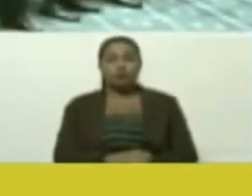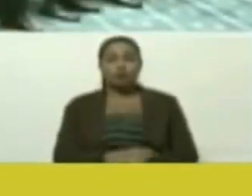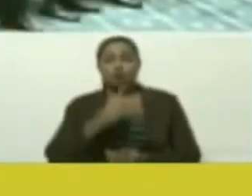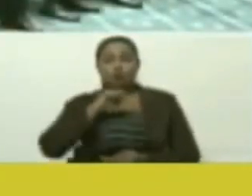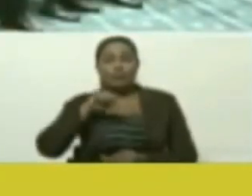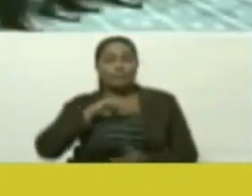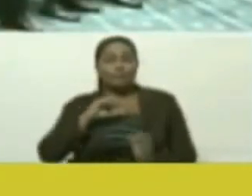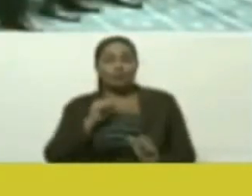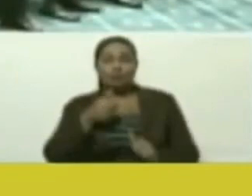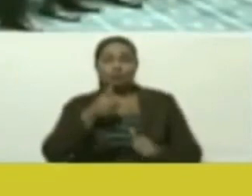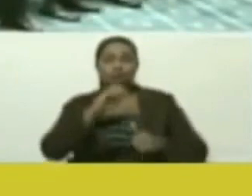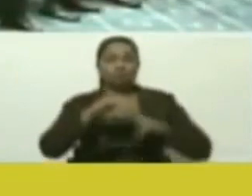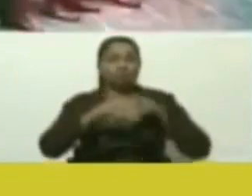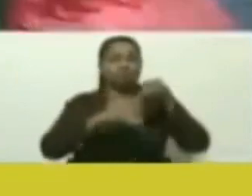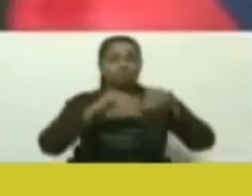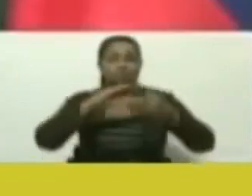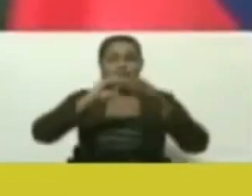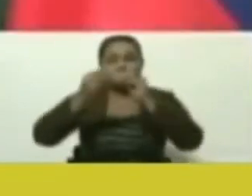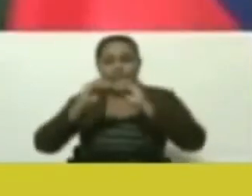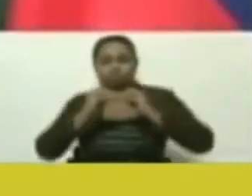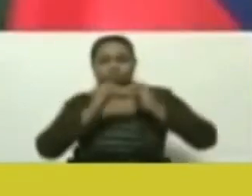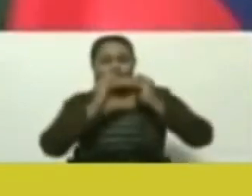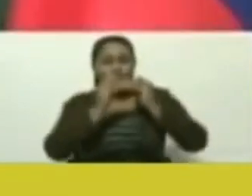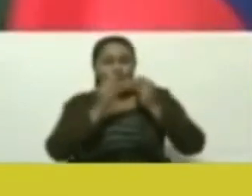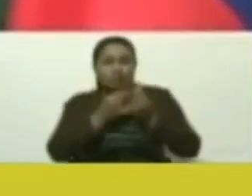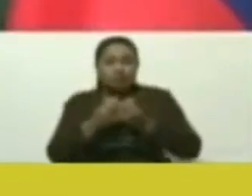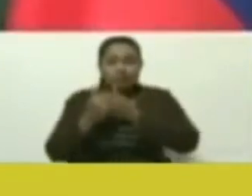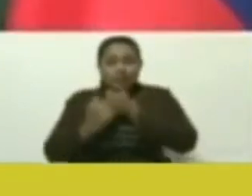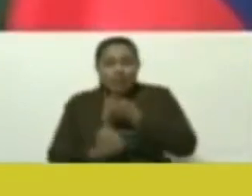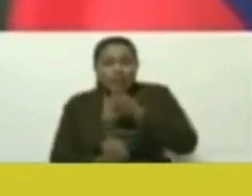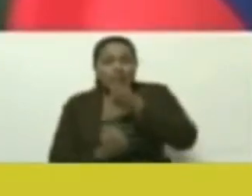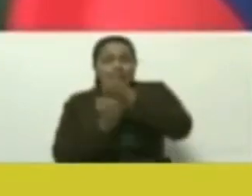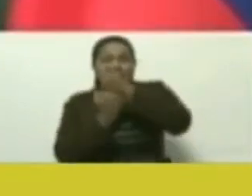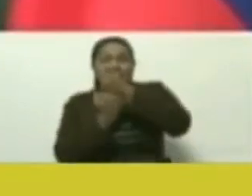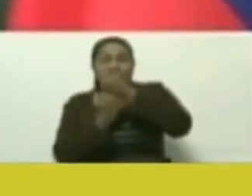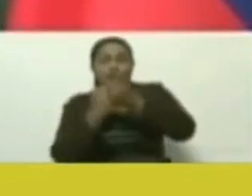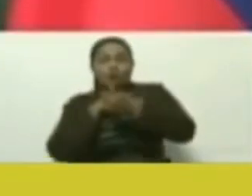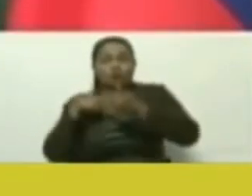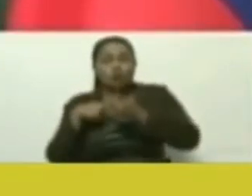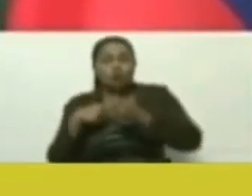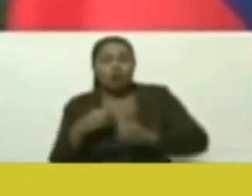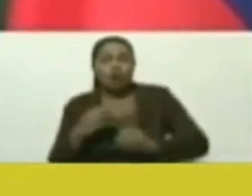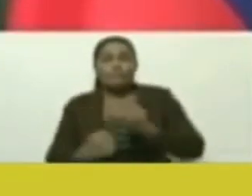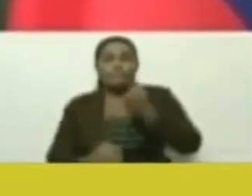2021, we make the first steps towards stability and economic recovery,